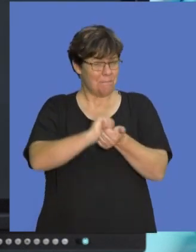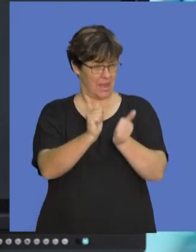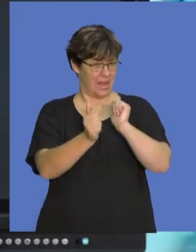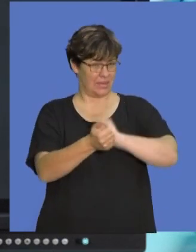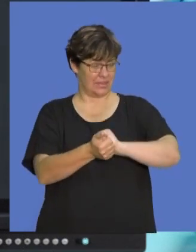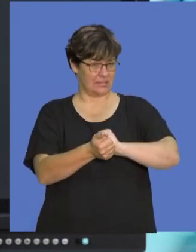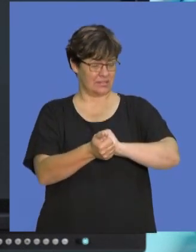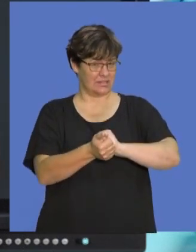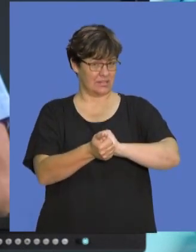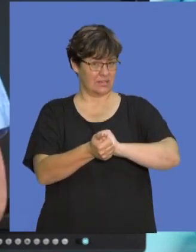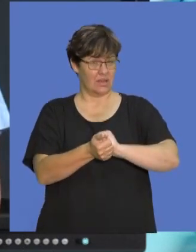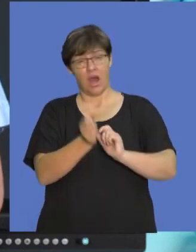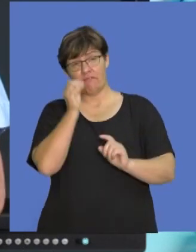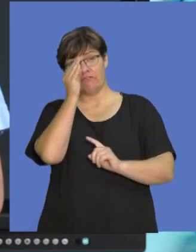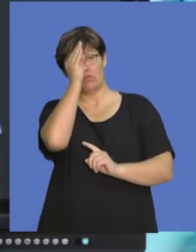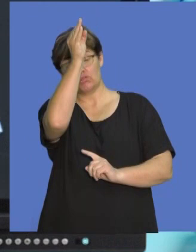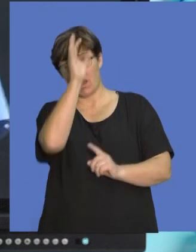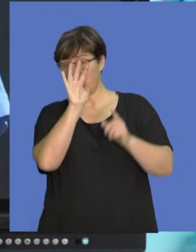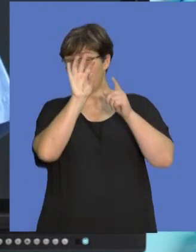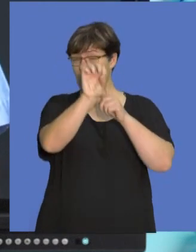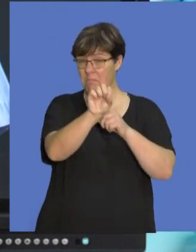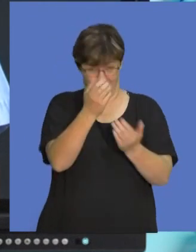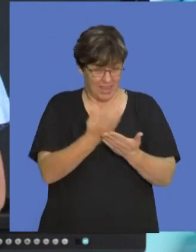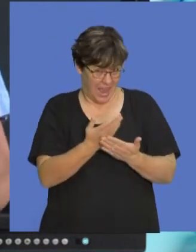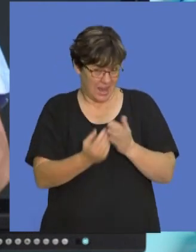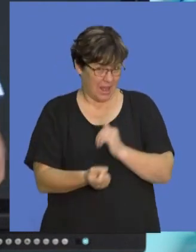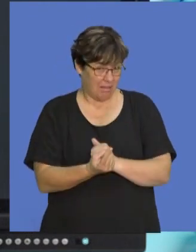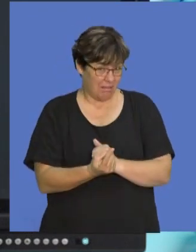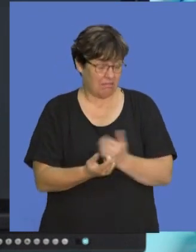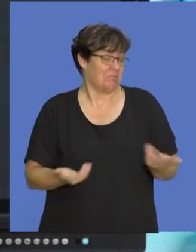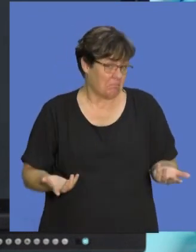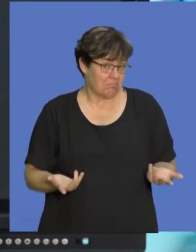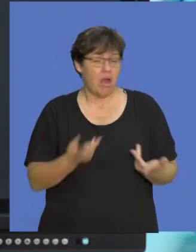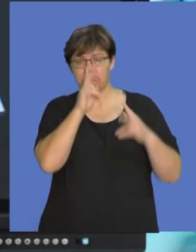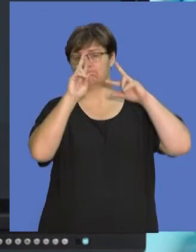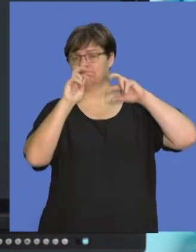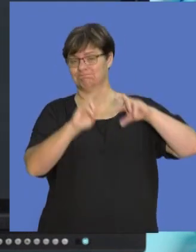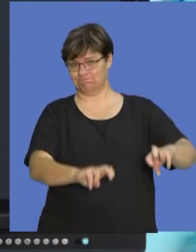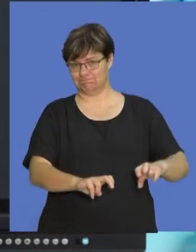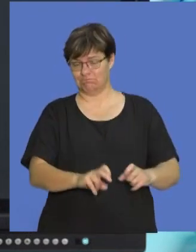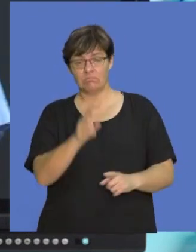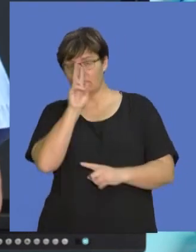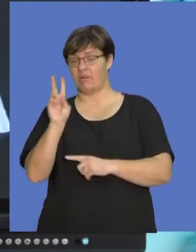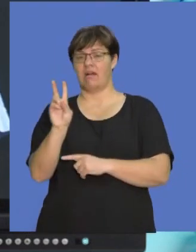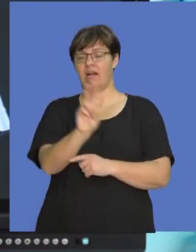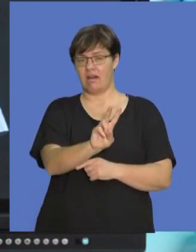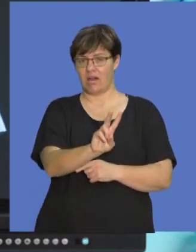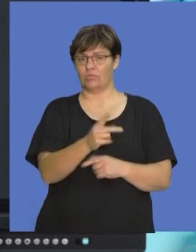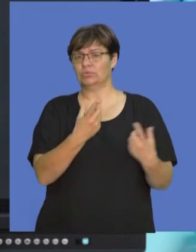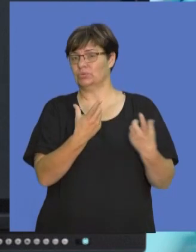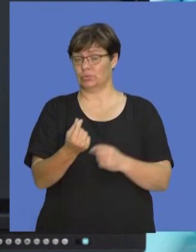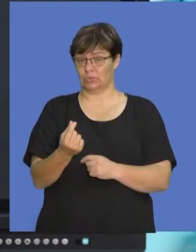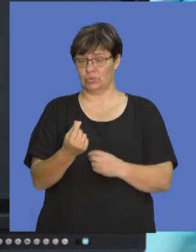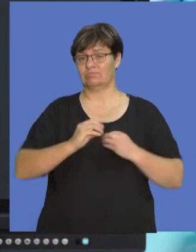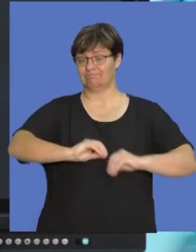mathematics help us to predict the future? Well, what do you think? I think it's worth exploring, so let's go and have a look at what we're going to be